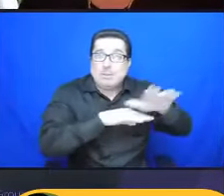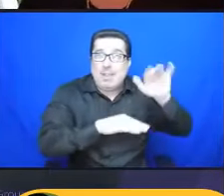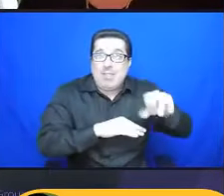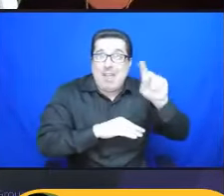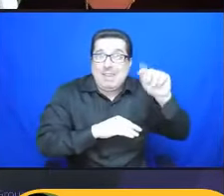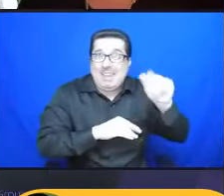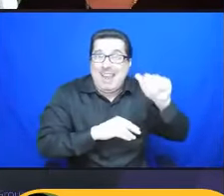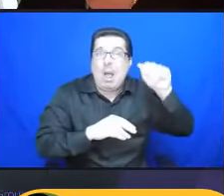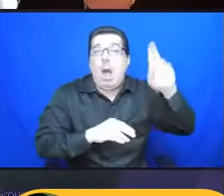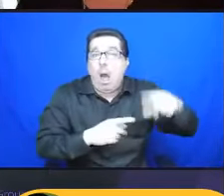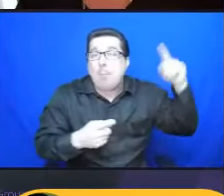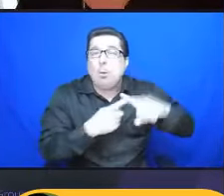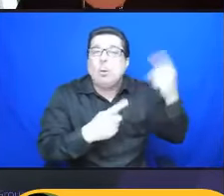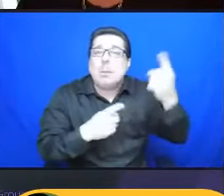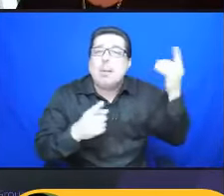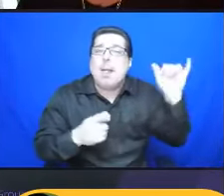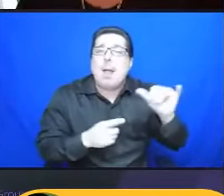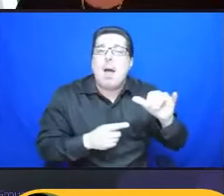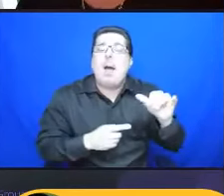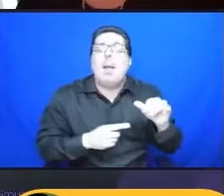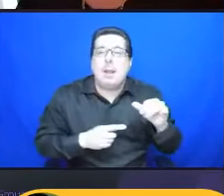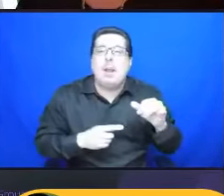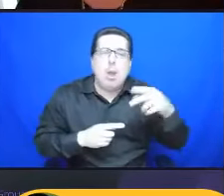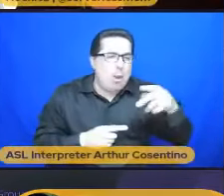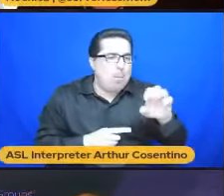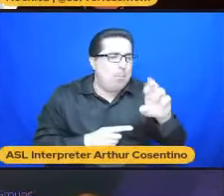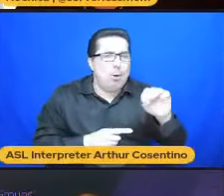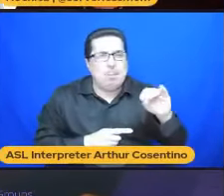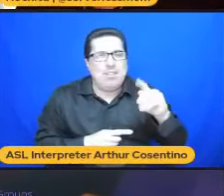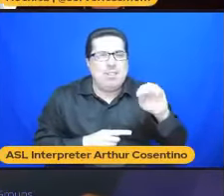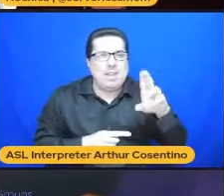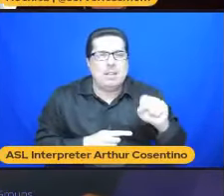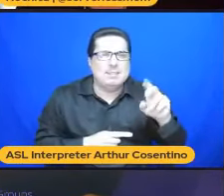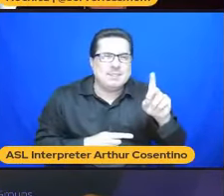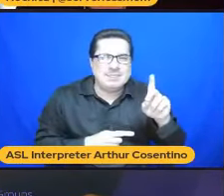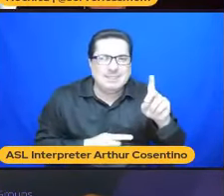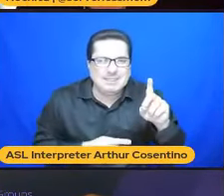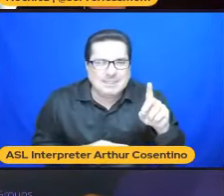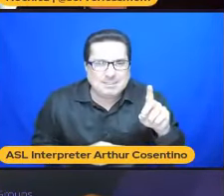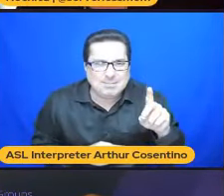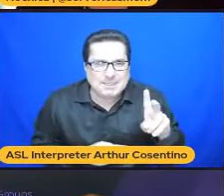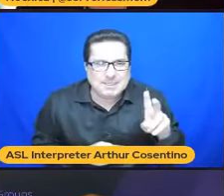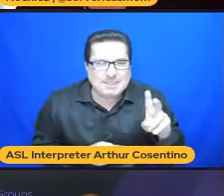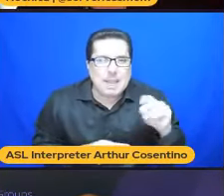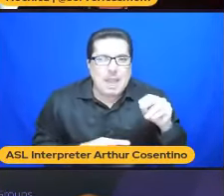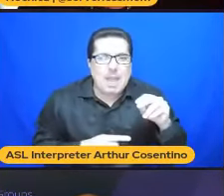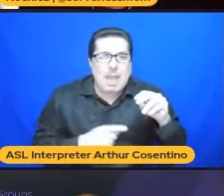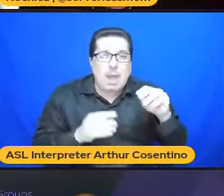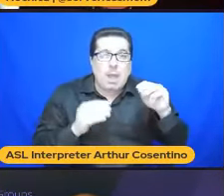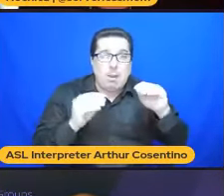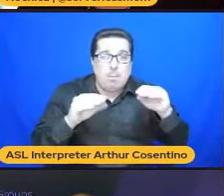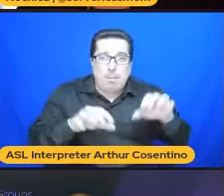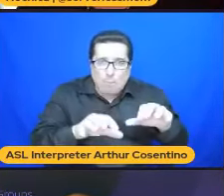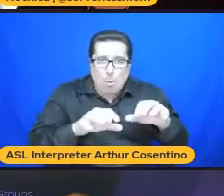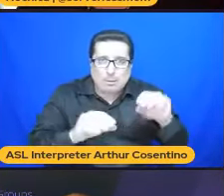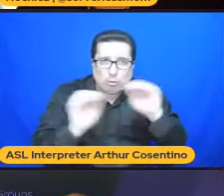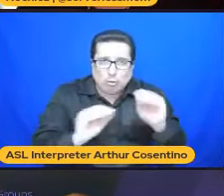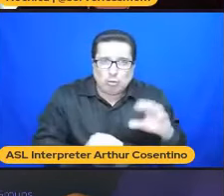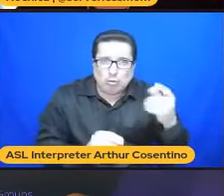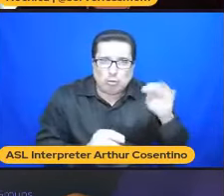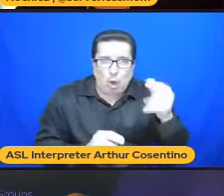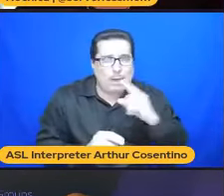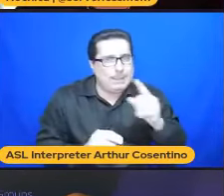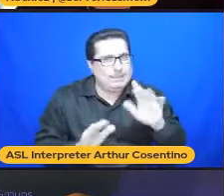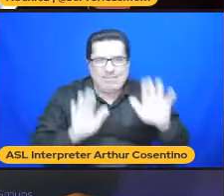to something like a Prometheus DB and then chart it with Grafana is fantastic. I'm going to surprise you